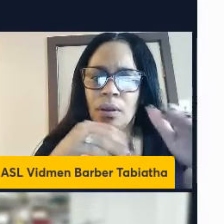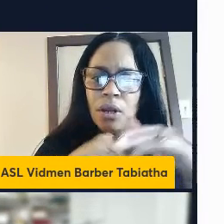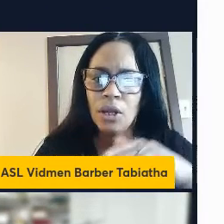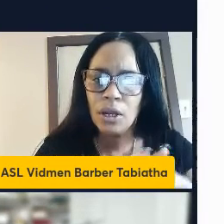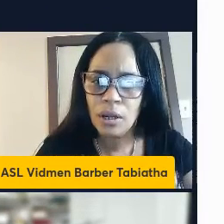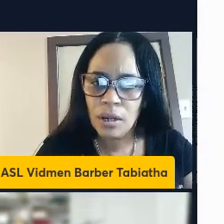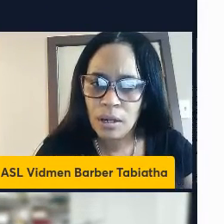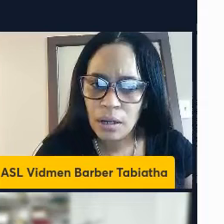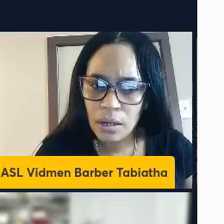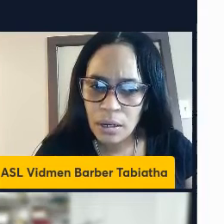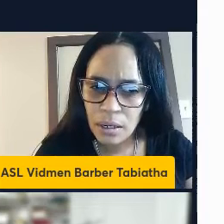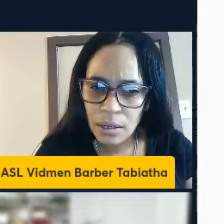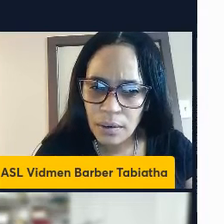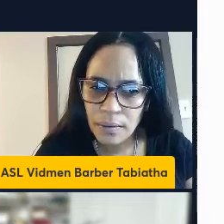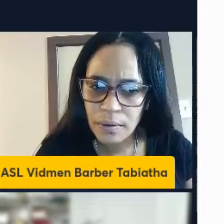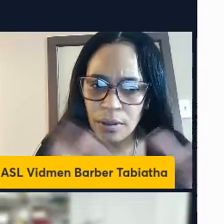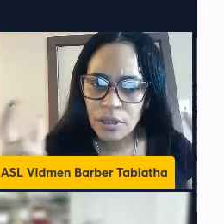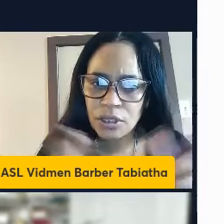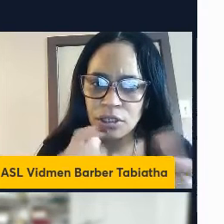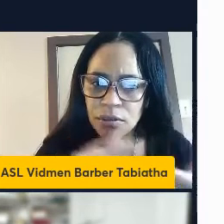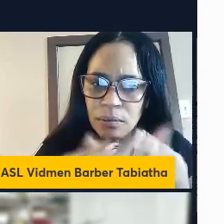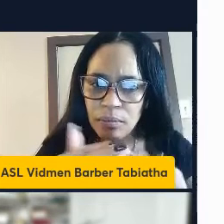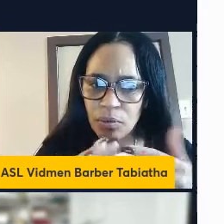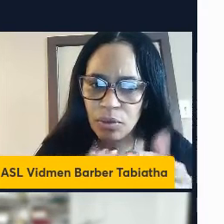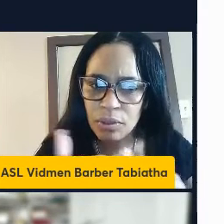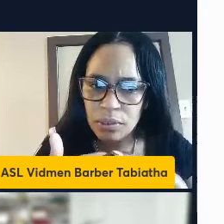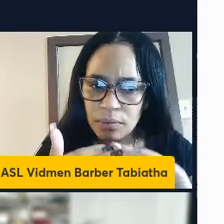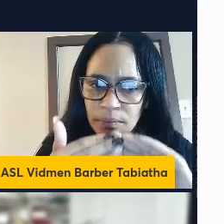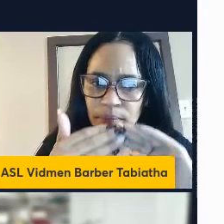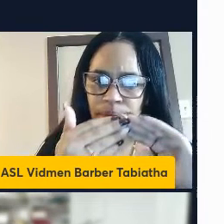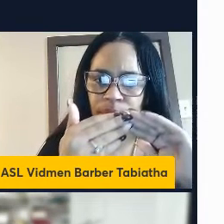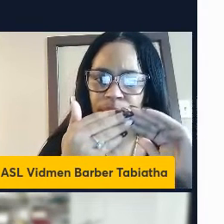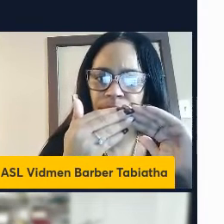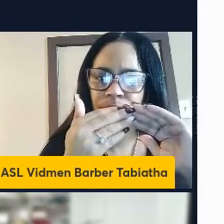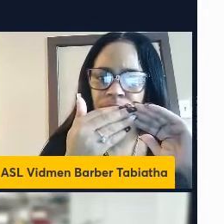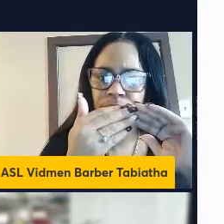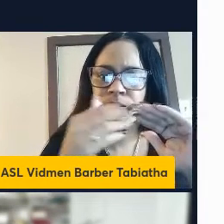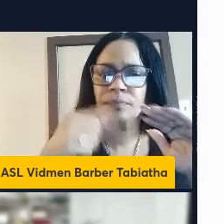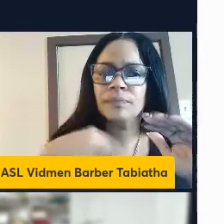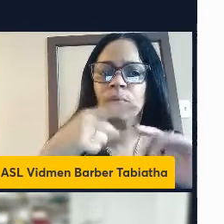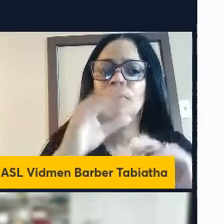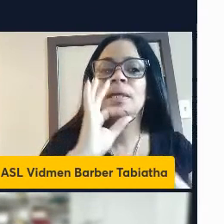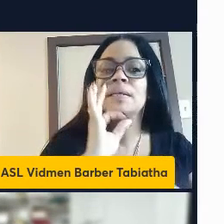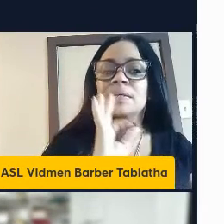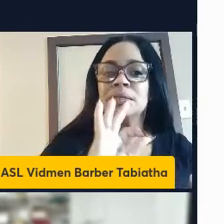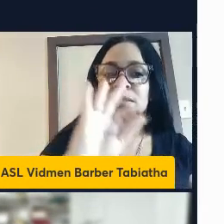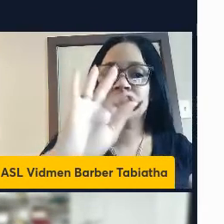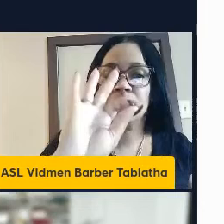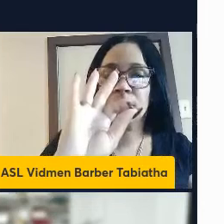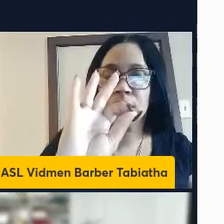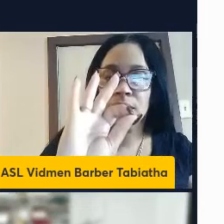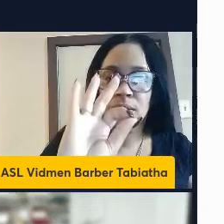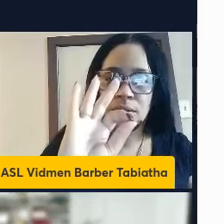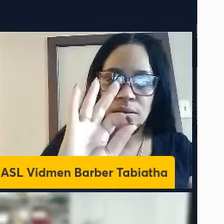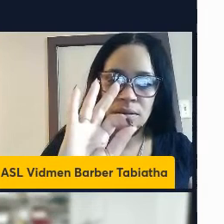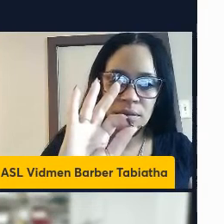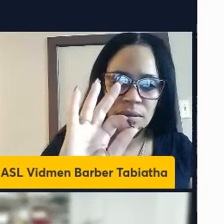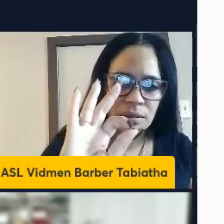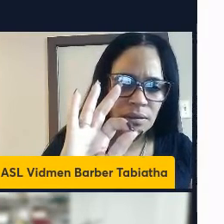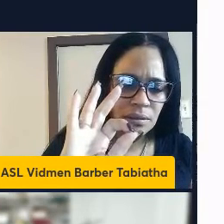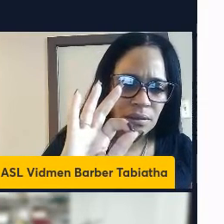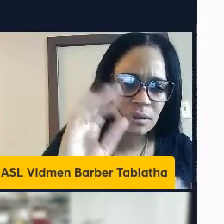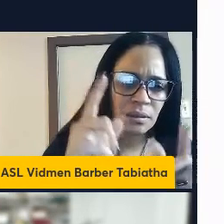Matsumoto, which is a very small city in the middle of Japan. And when I was nine, I moved to Accra in Ghana,